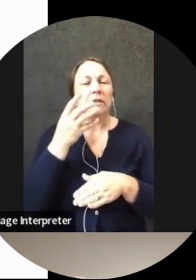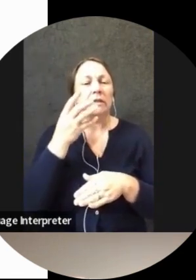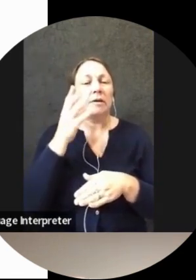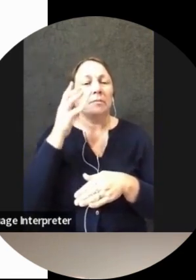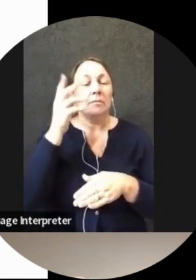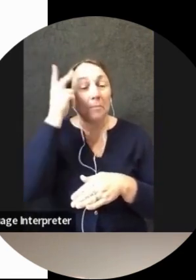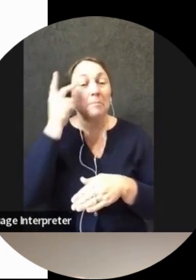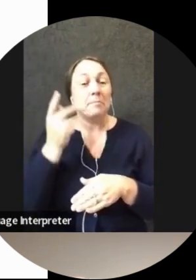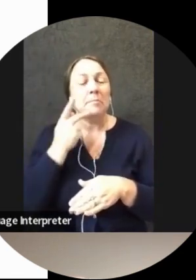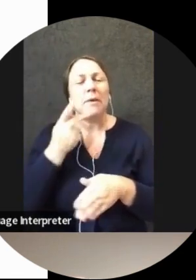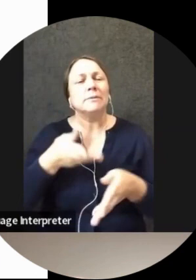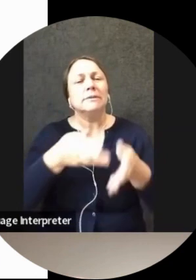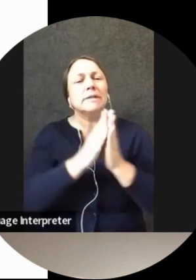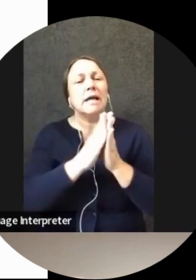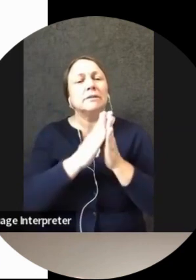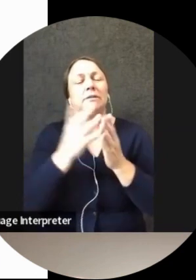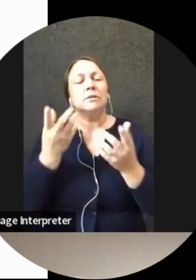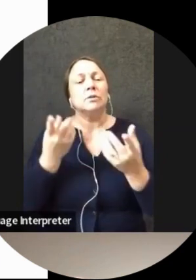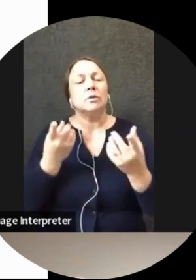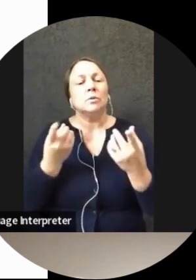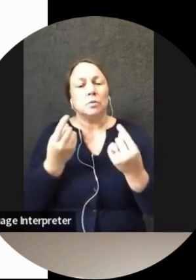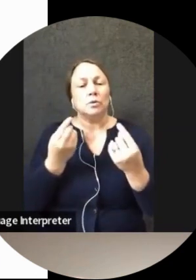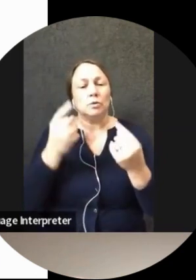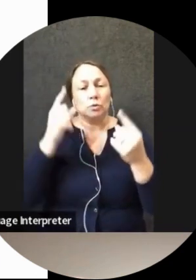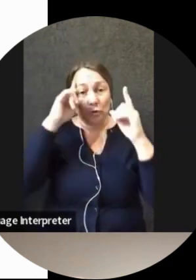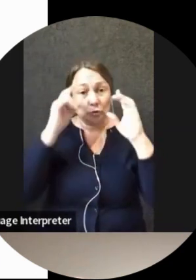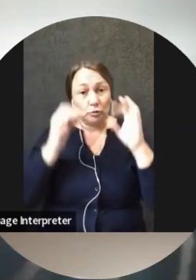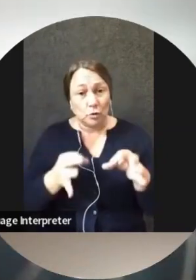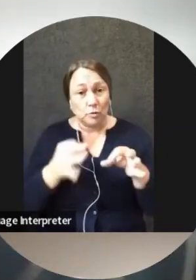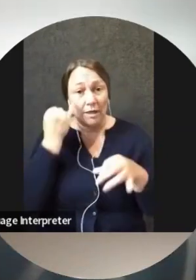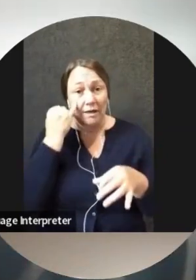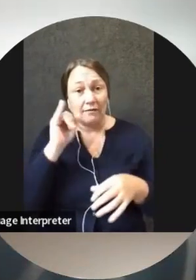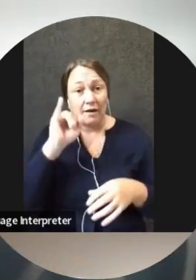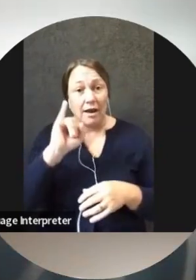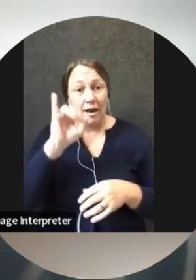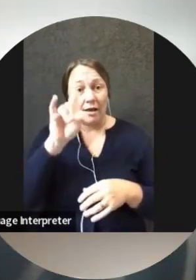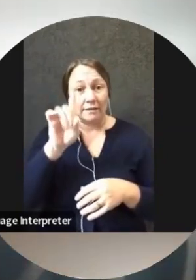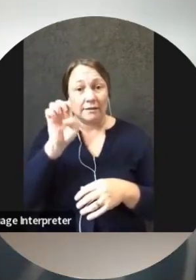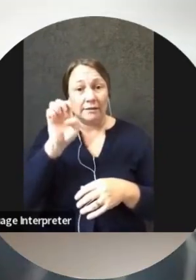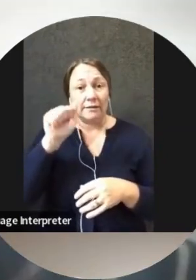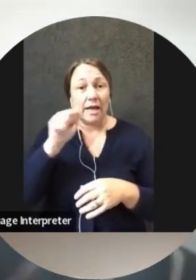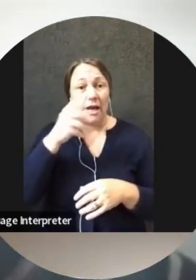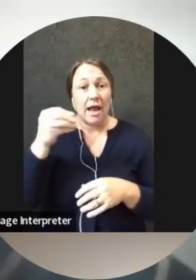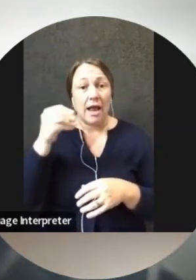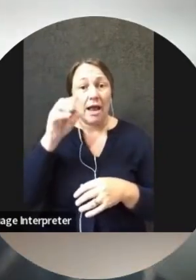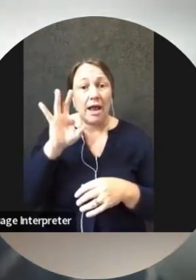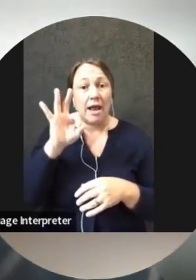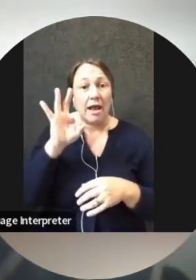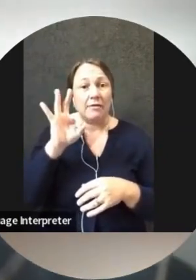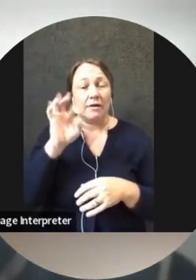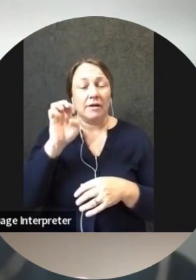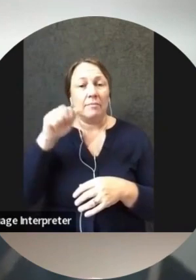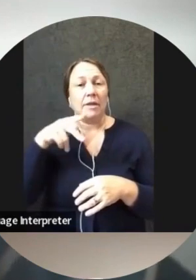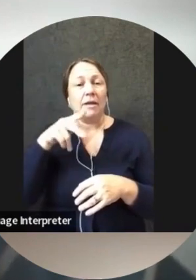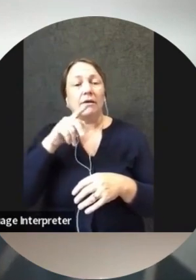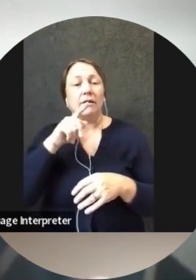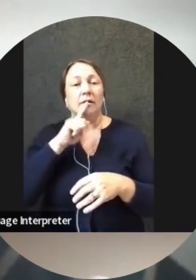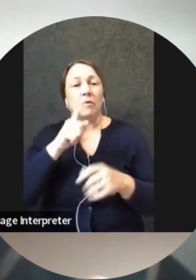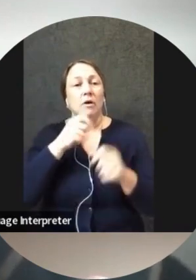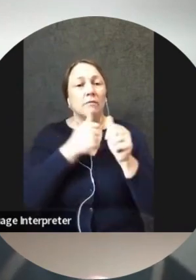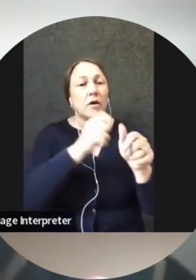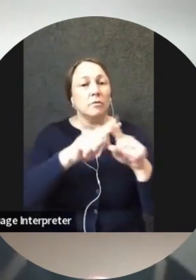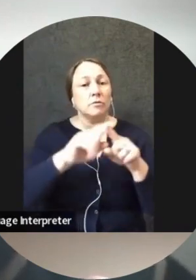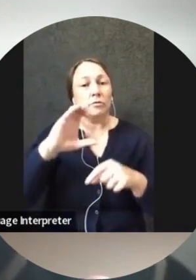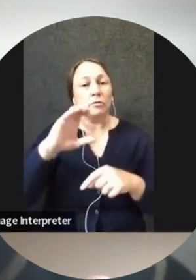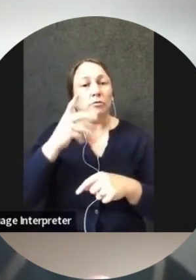parents are asking what to do to determine if IDEA, FAPE applies to charter schools in Louisiana.